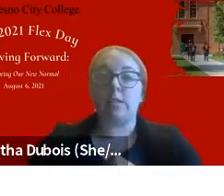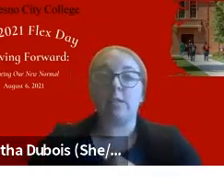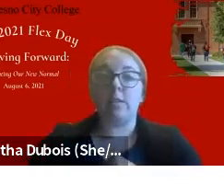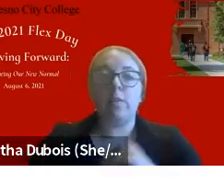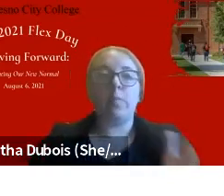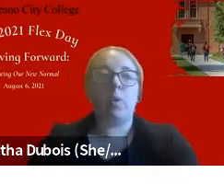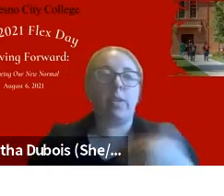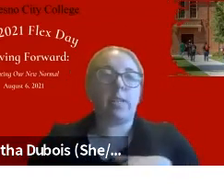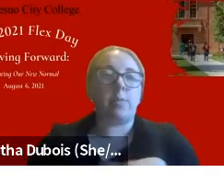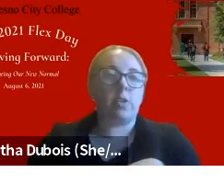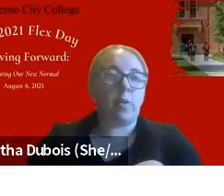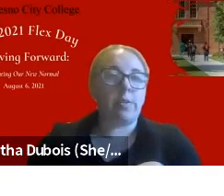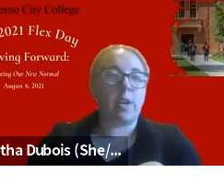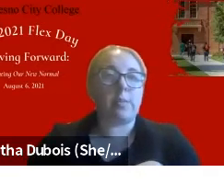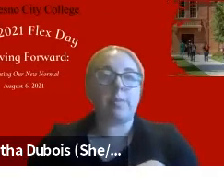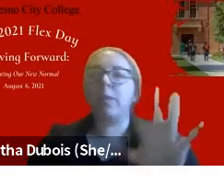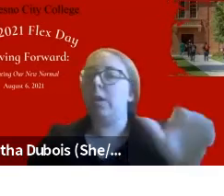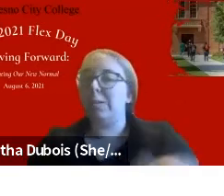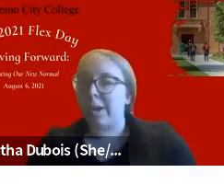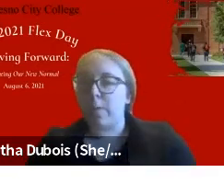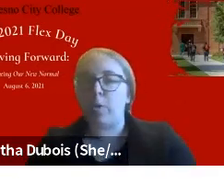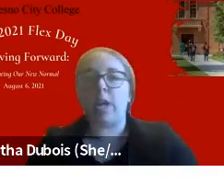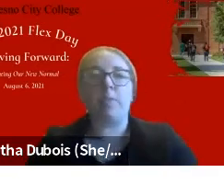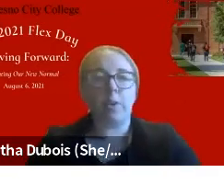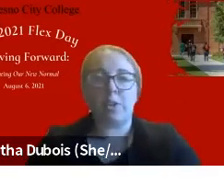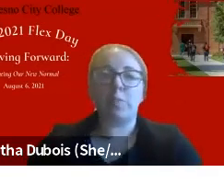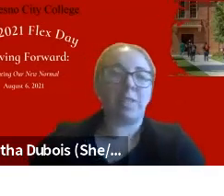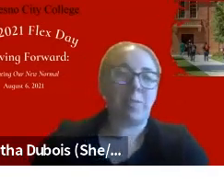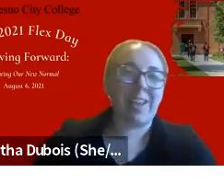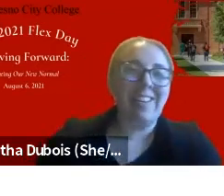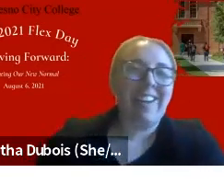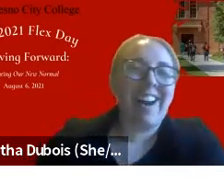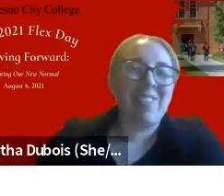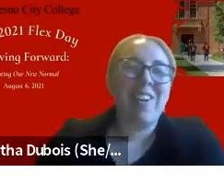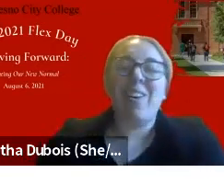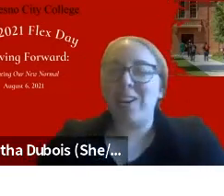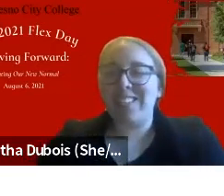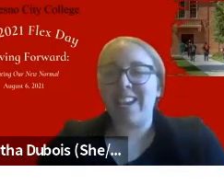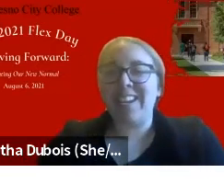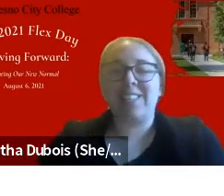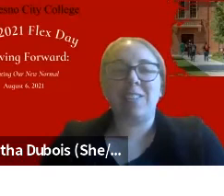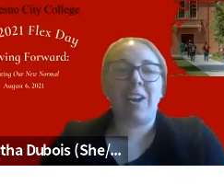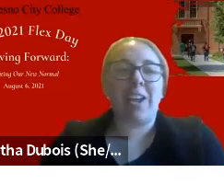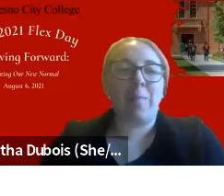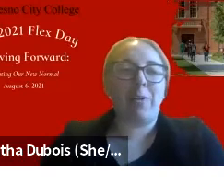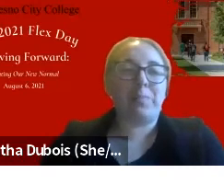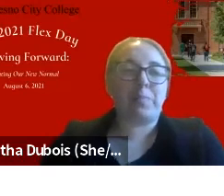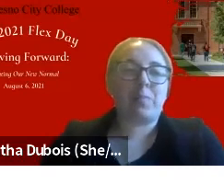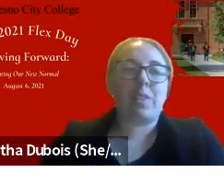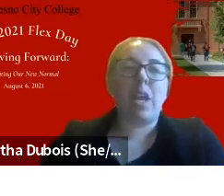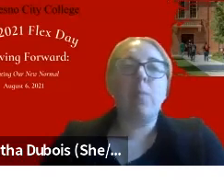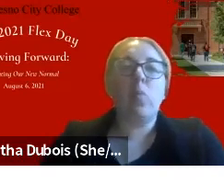that. We'll go to the next page and I'll go ahead and talk about some of them. Looks like our PowerPoint had a few issues, but that's fine. What it's saying is it's talking